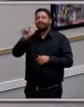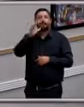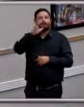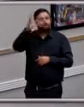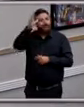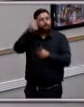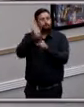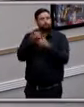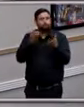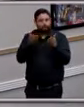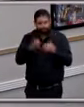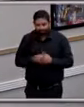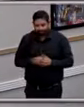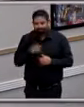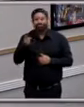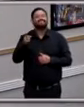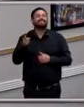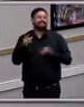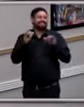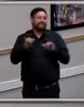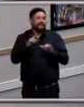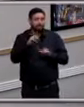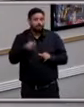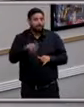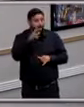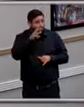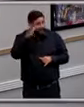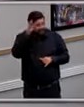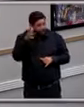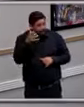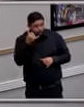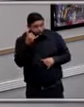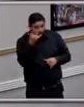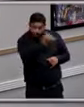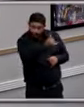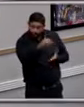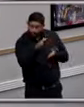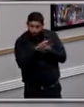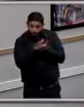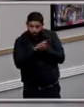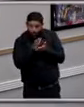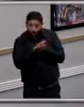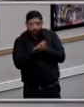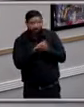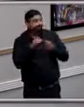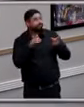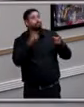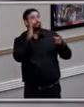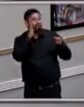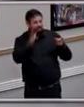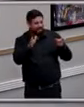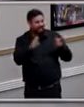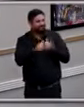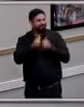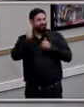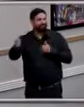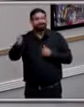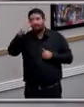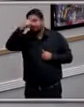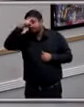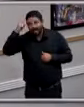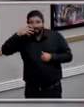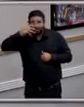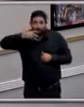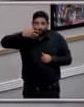Mine is another piggyback. It says, do parents simply call the school and say the student will be attending remotely due to the runny